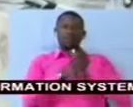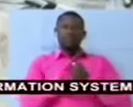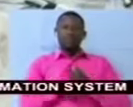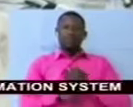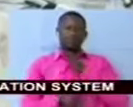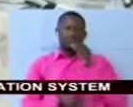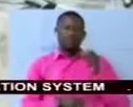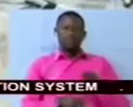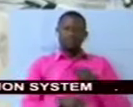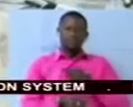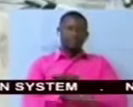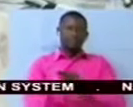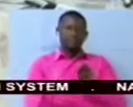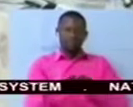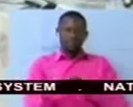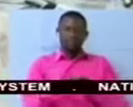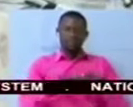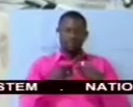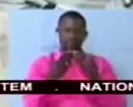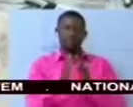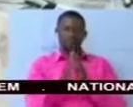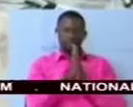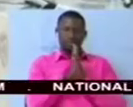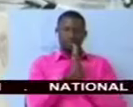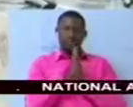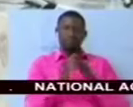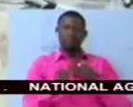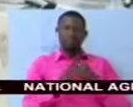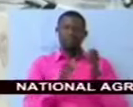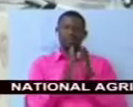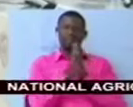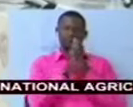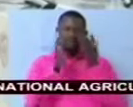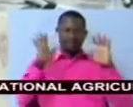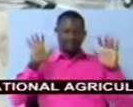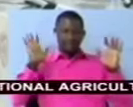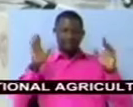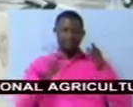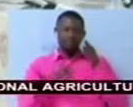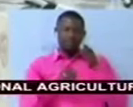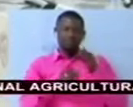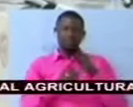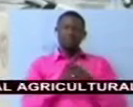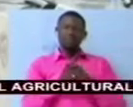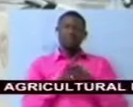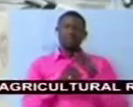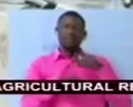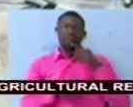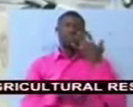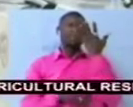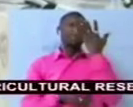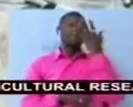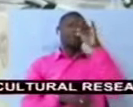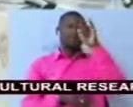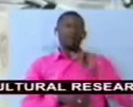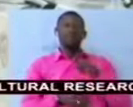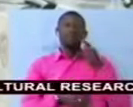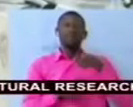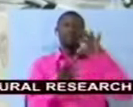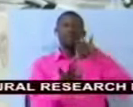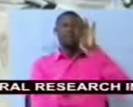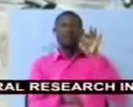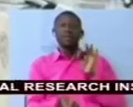floor. You can offer some prayers and we congratulate you on the fifth year of your appointment as